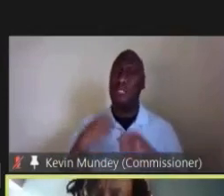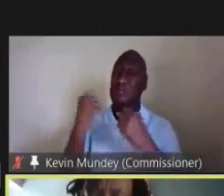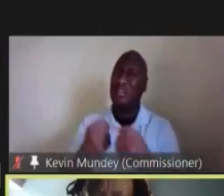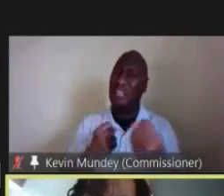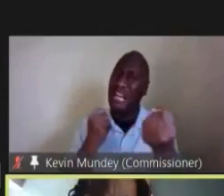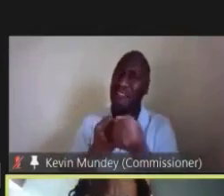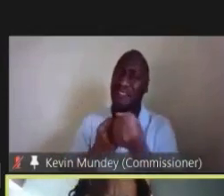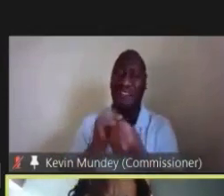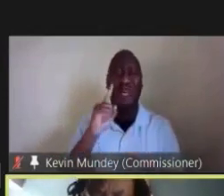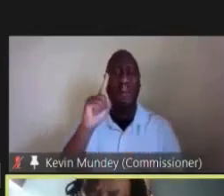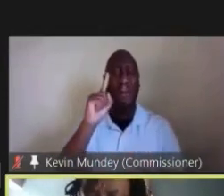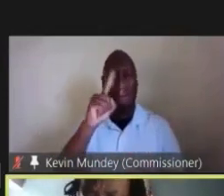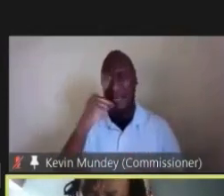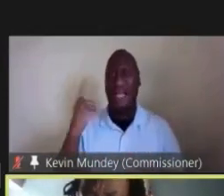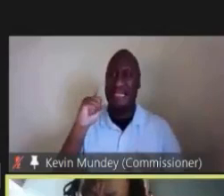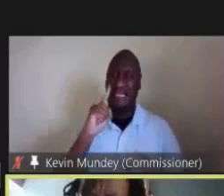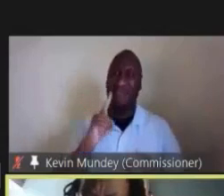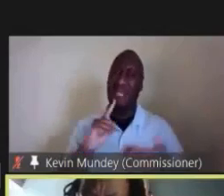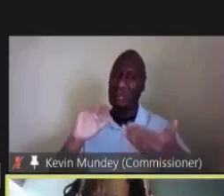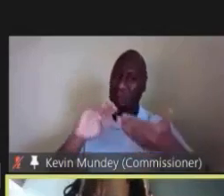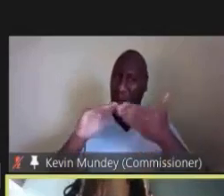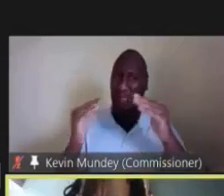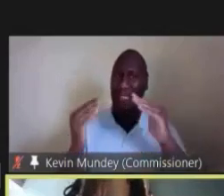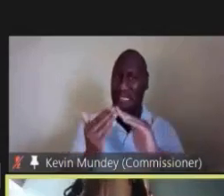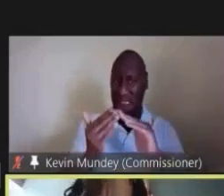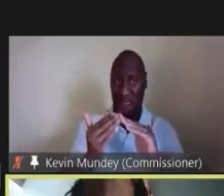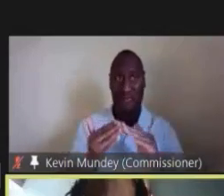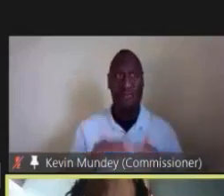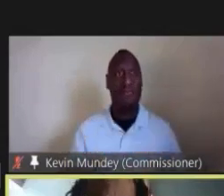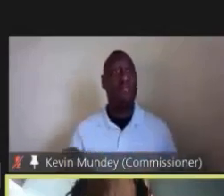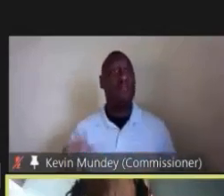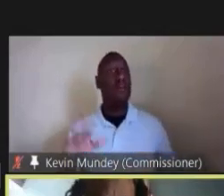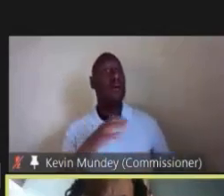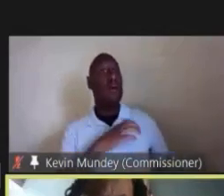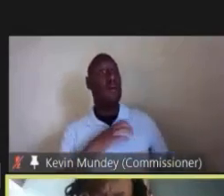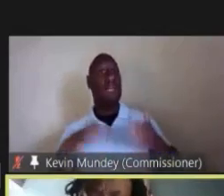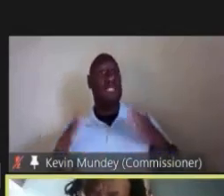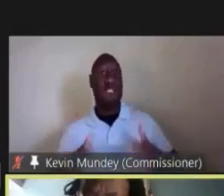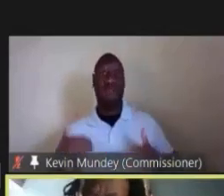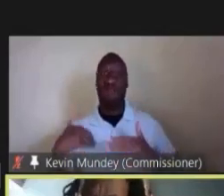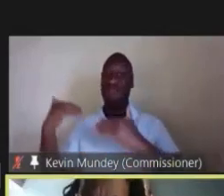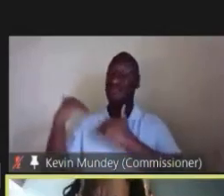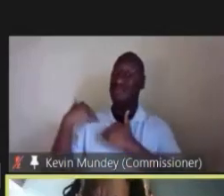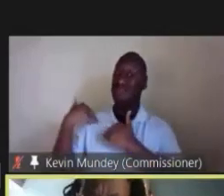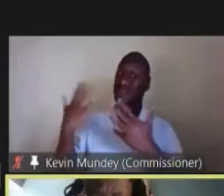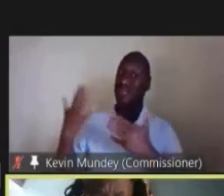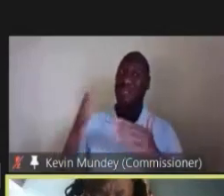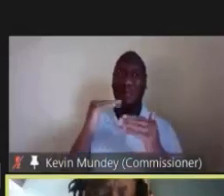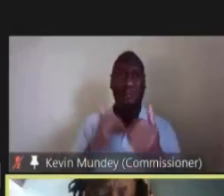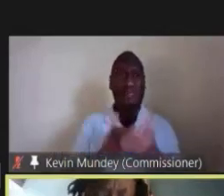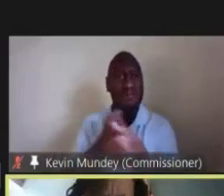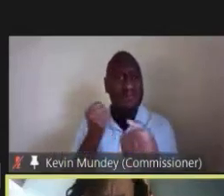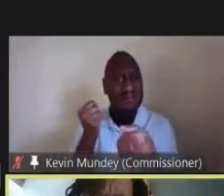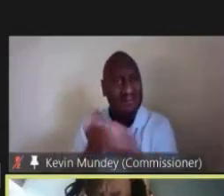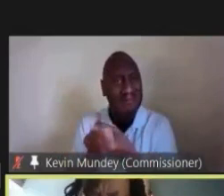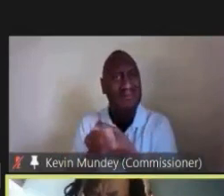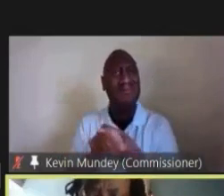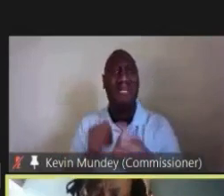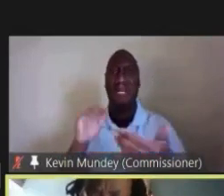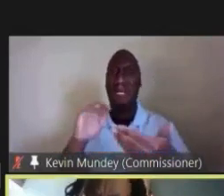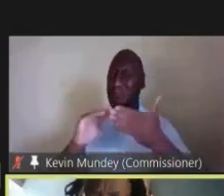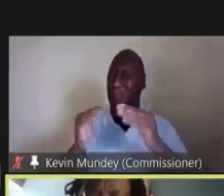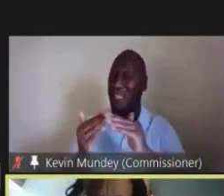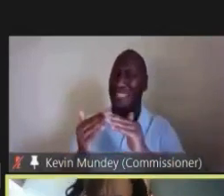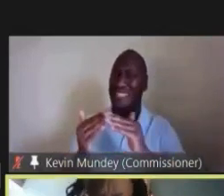Mayor's Commission on People with Disabilities. I'm also a deaf interpreter and a strong